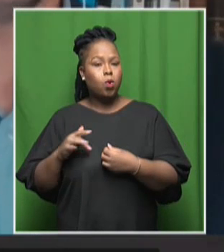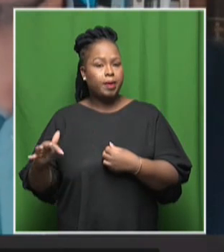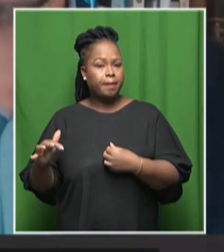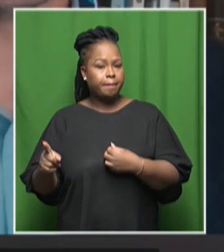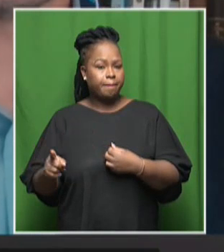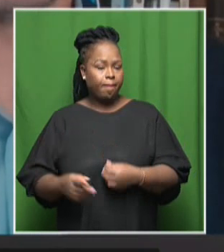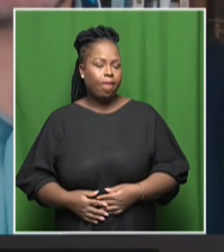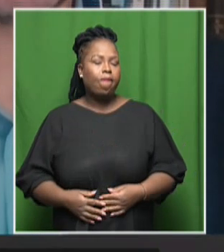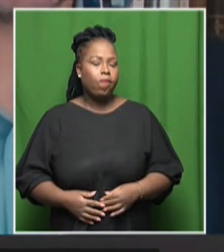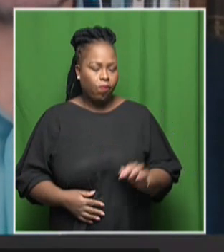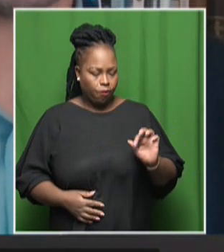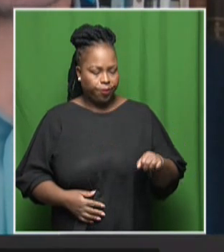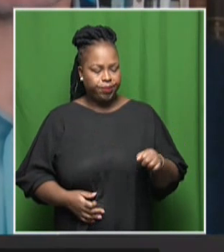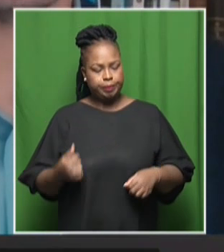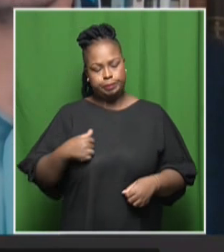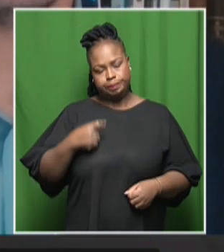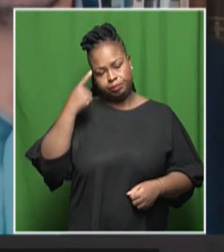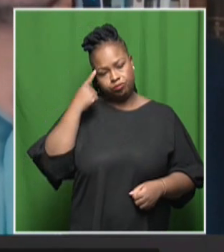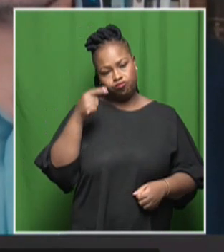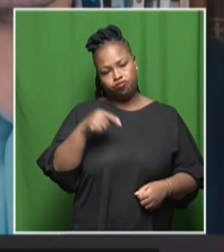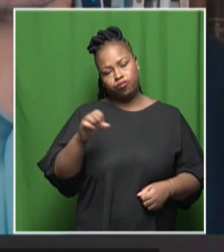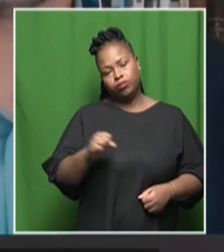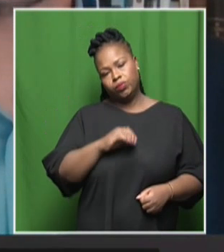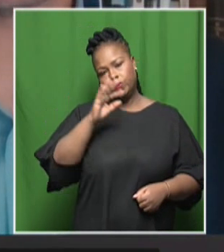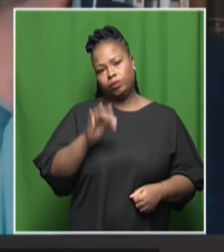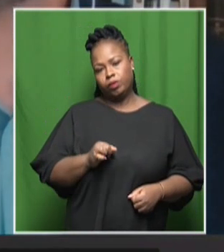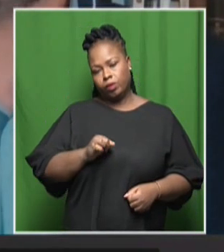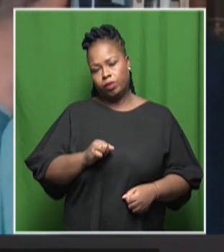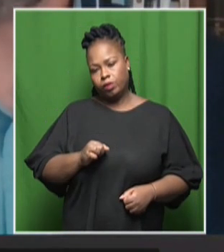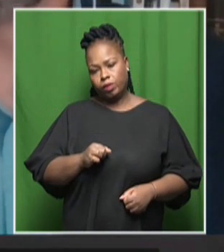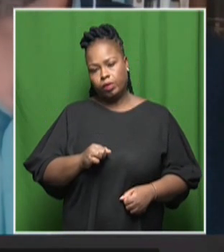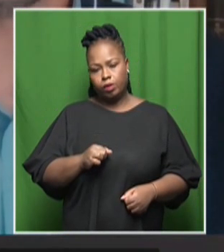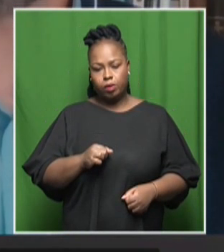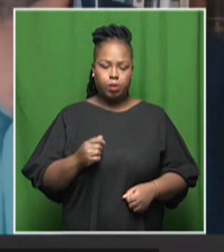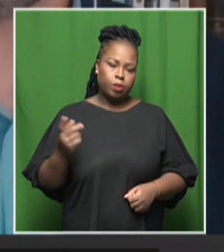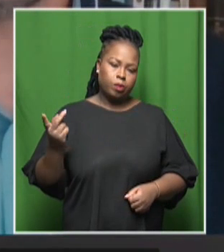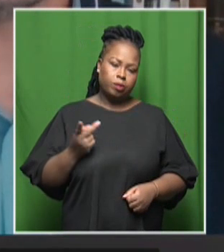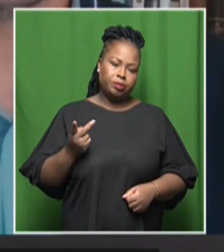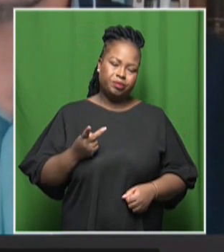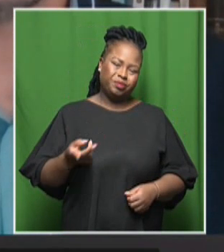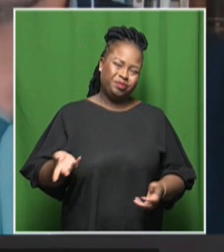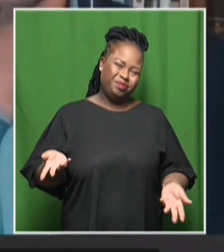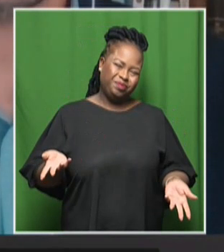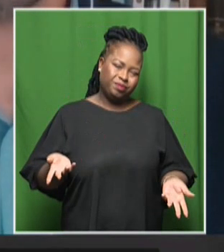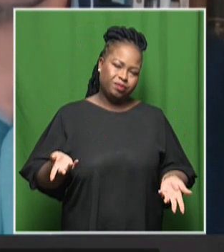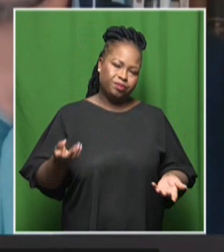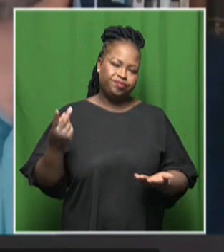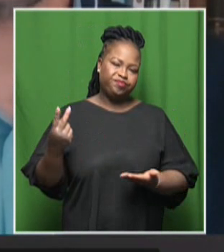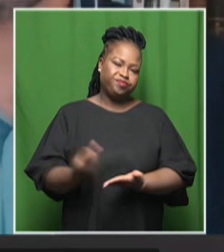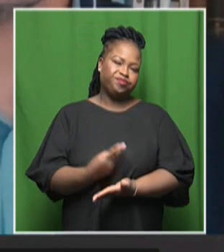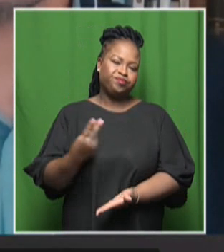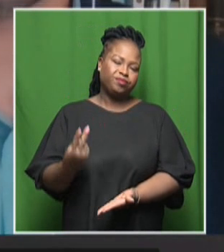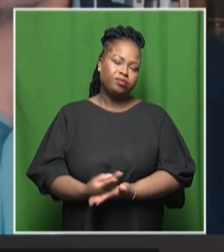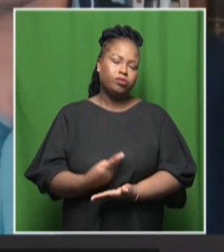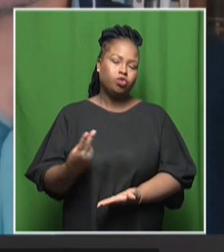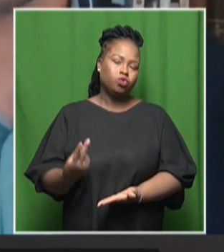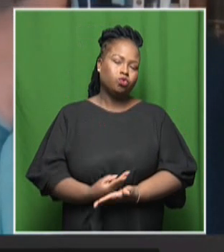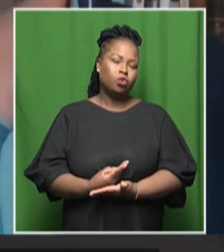Yes, so I think in South Africa, we are to some extent used to very,